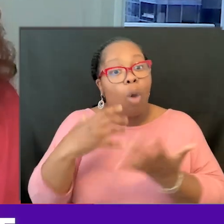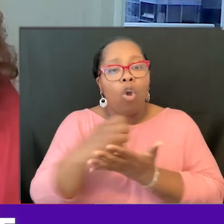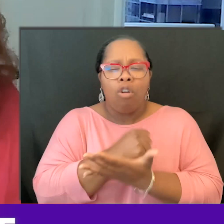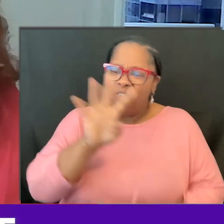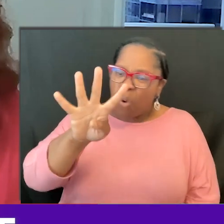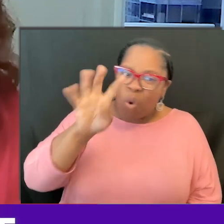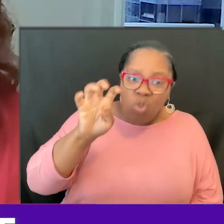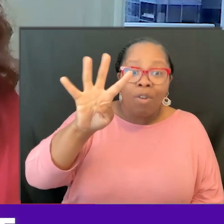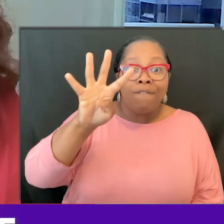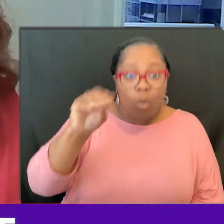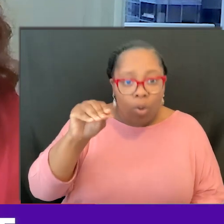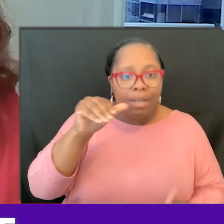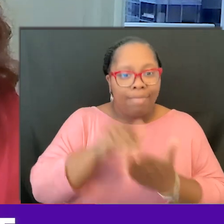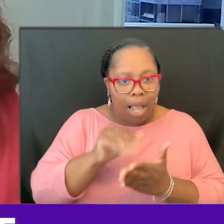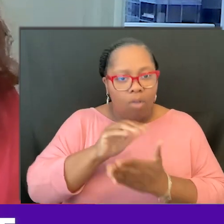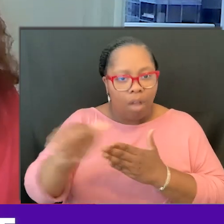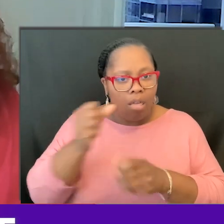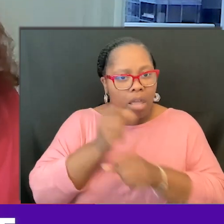$440,000 a year,